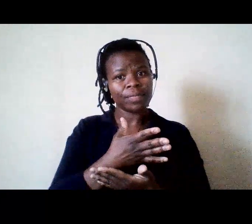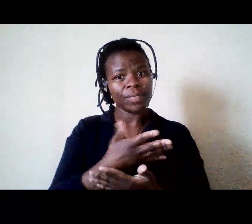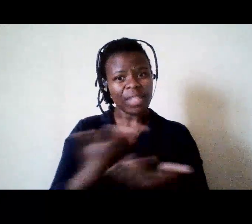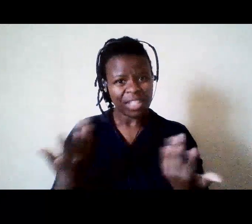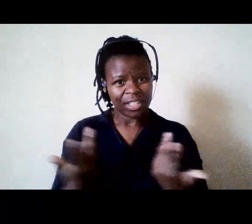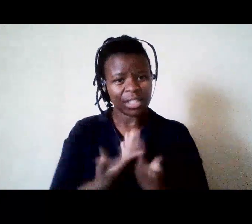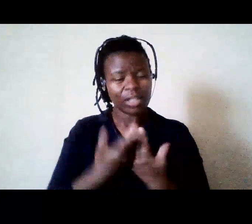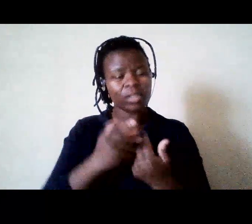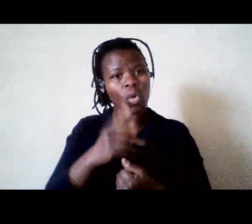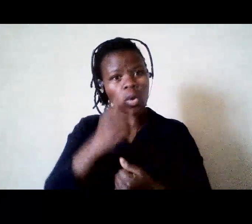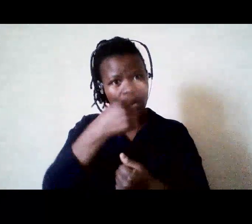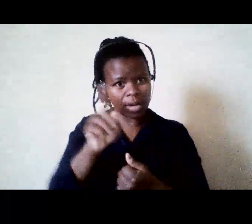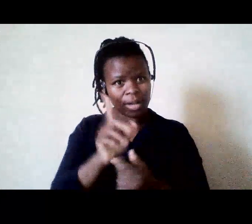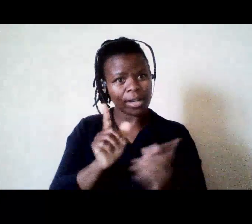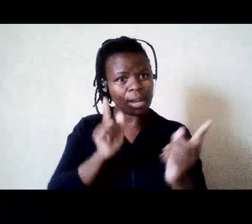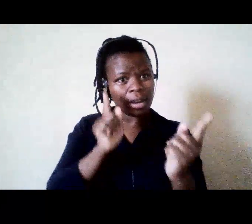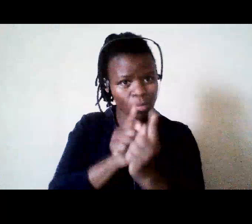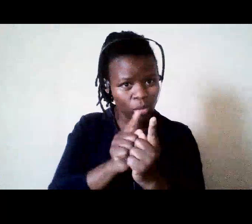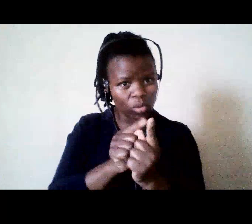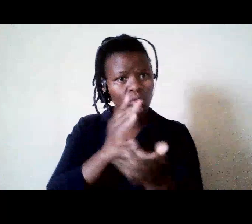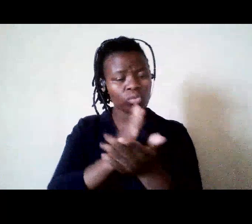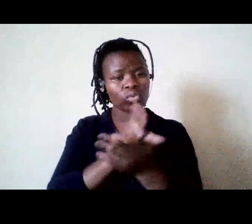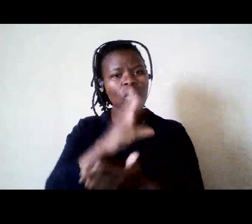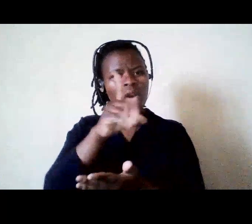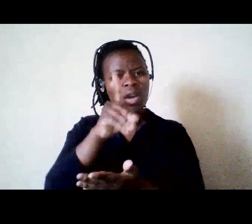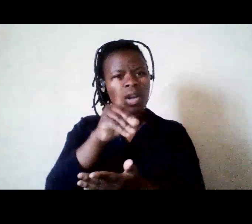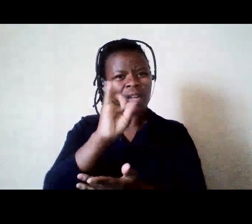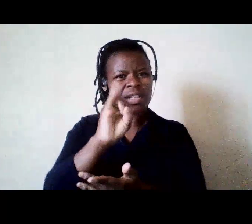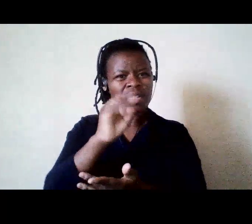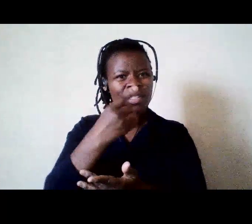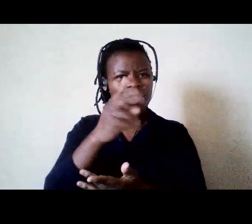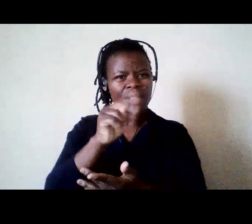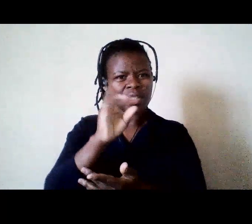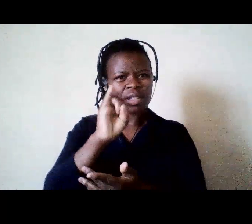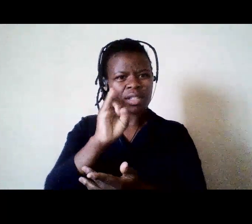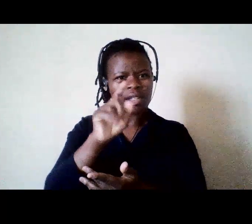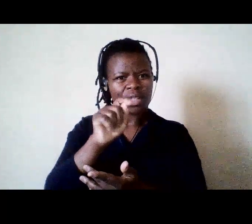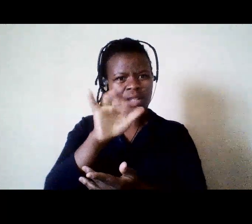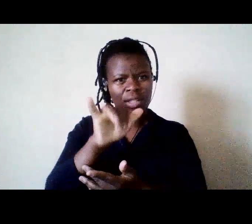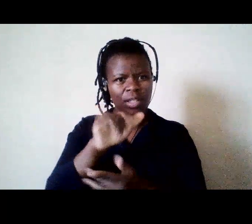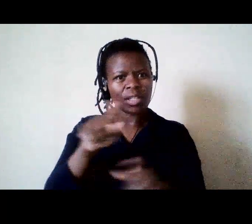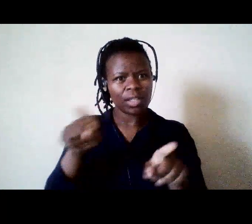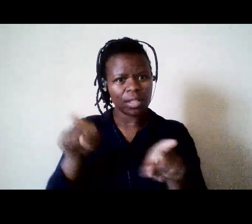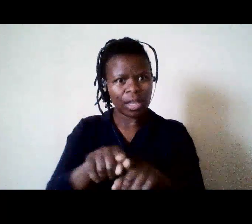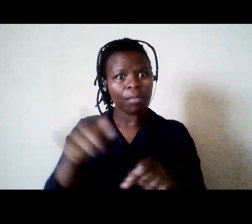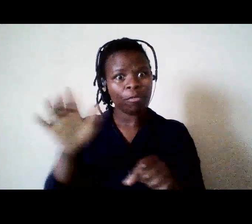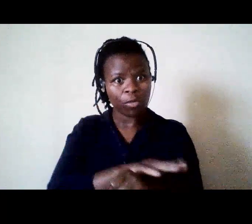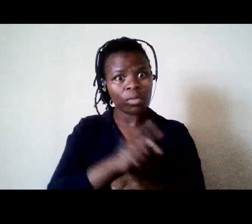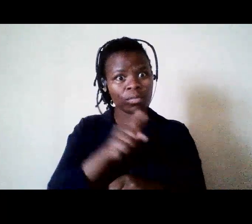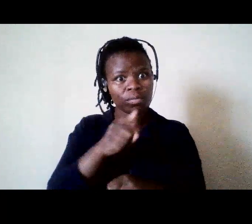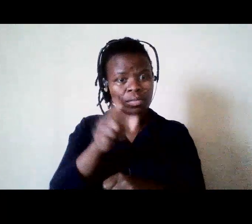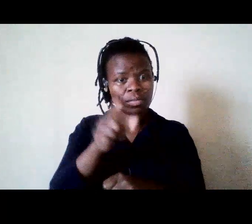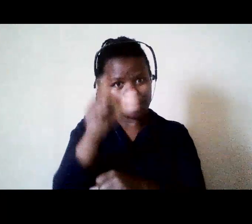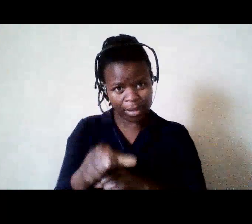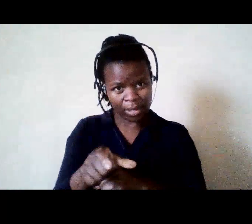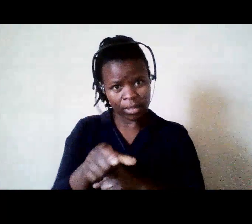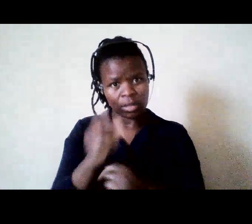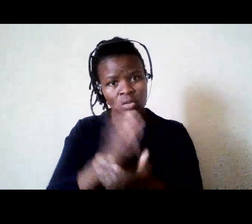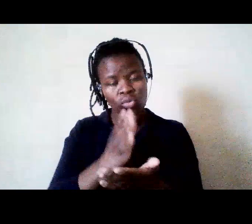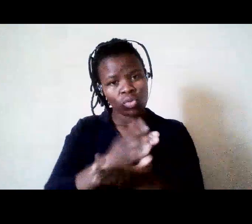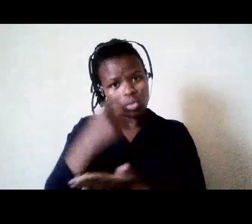the dignity, does not see persons with disabilities as full-fledged human beings. So you're right. That then reinforces, it